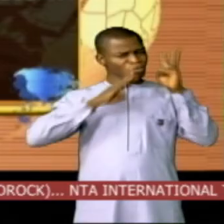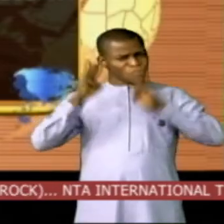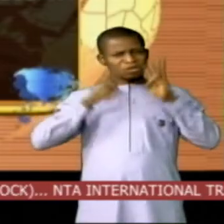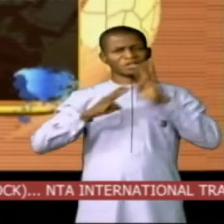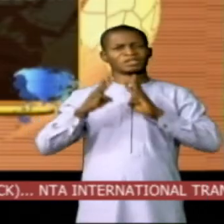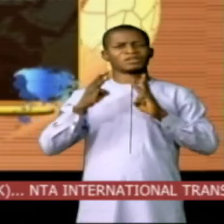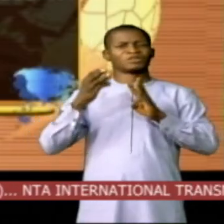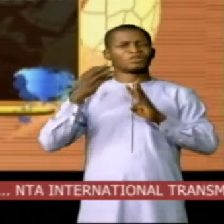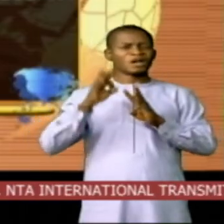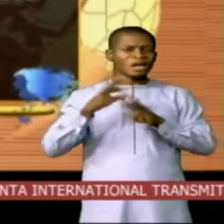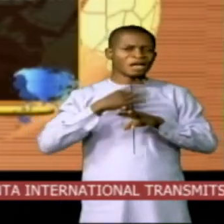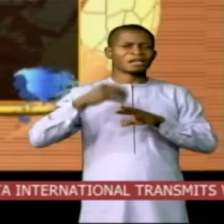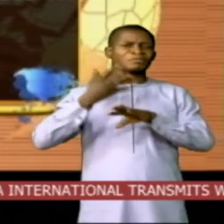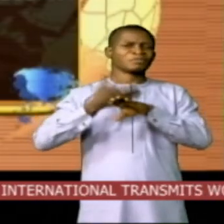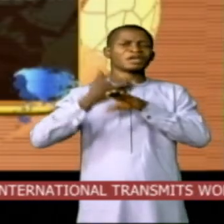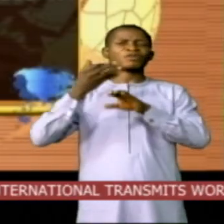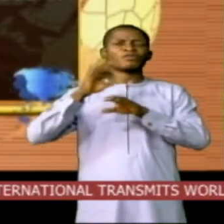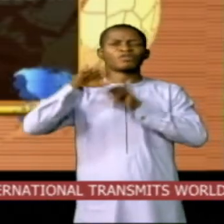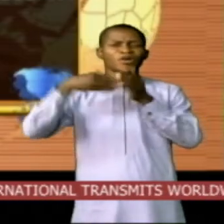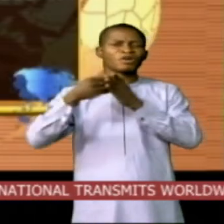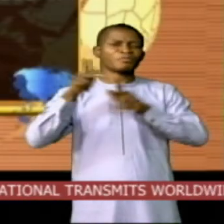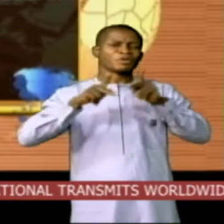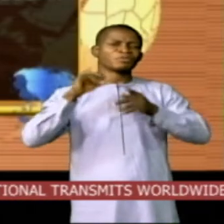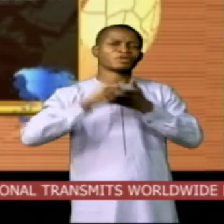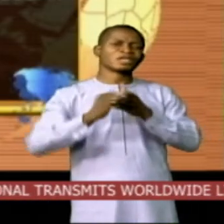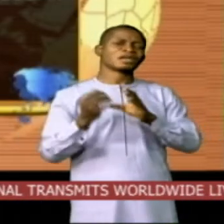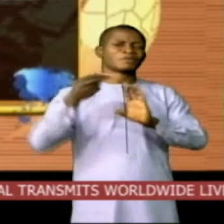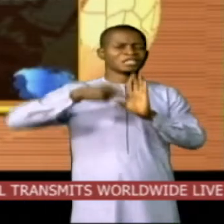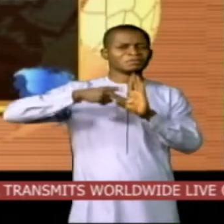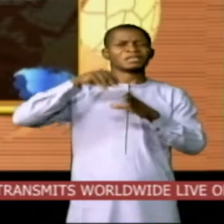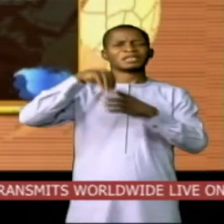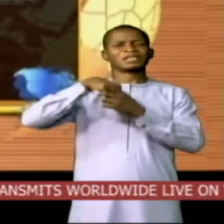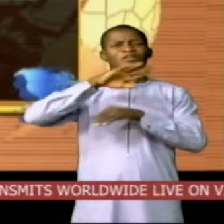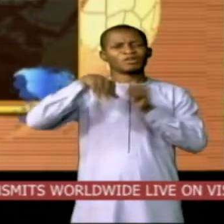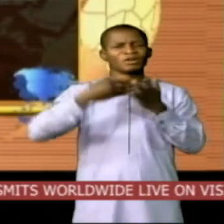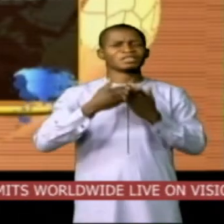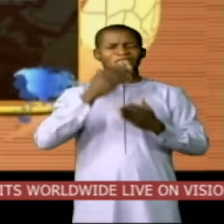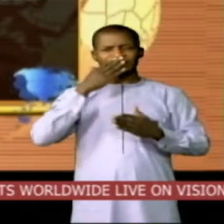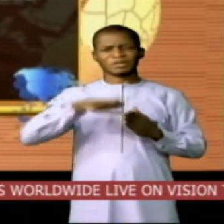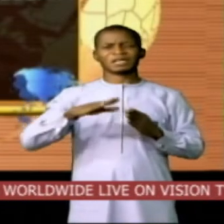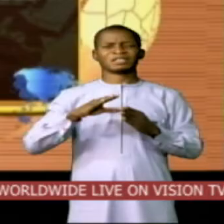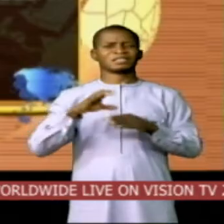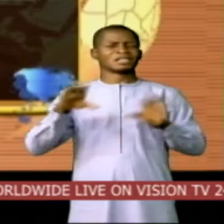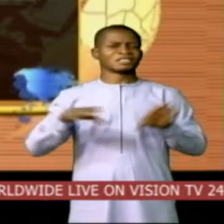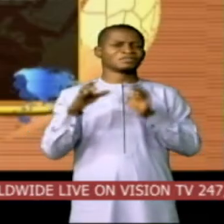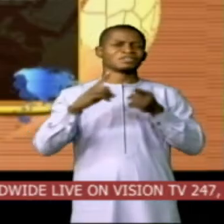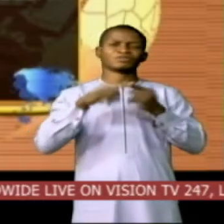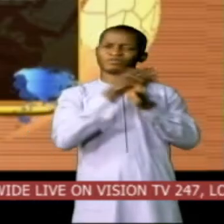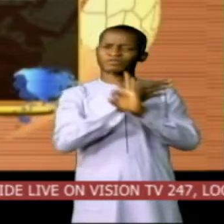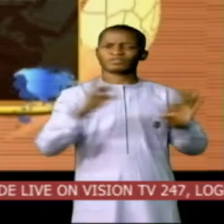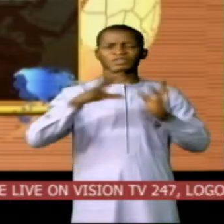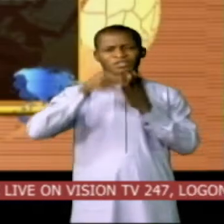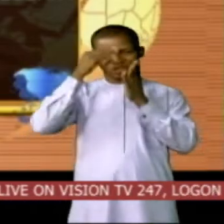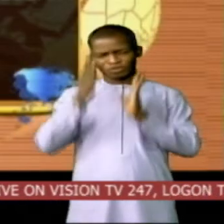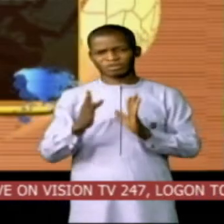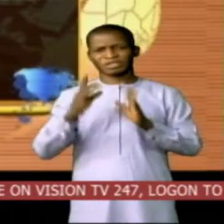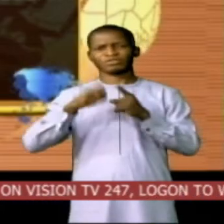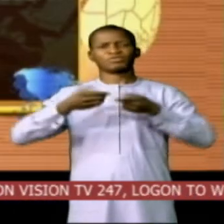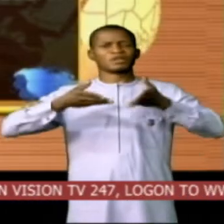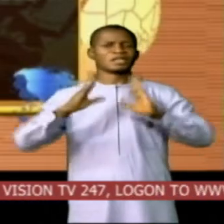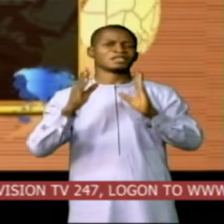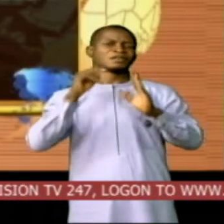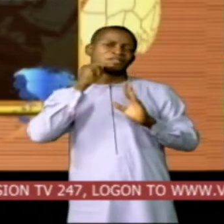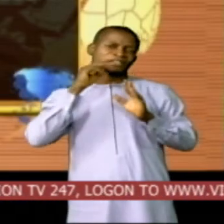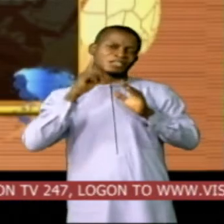therefore appealing to all those engaged in these mindless acts to free children in captivity and allow Nigeria to